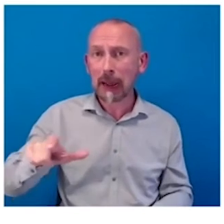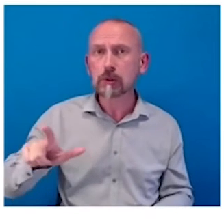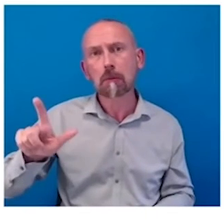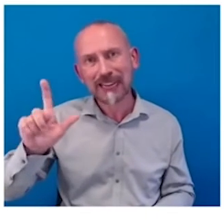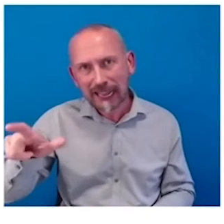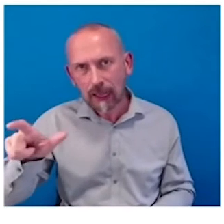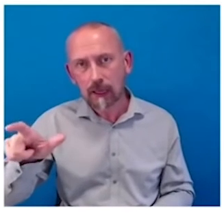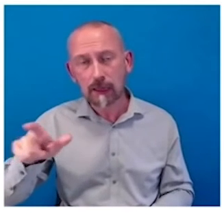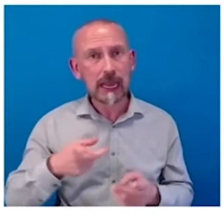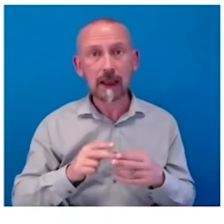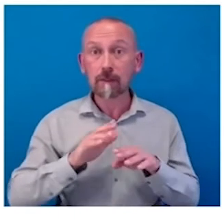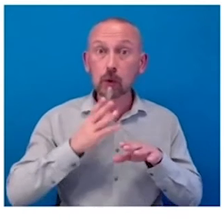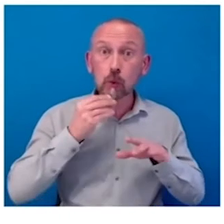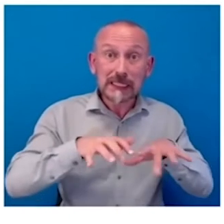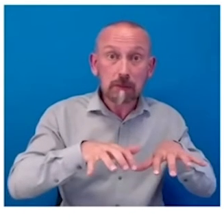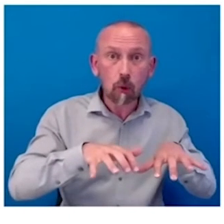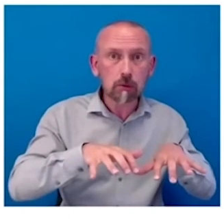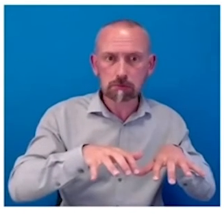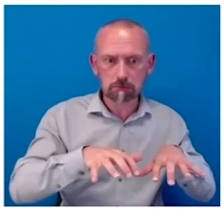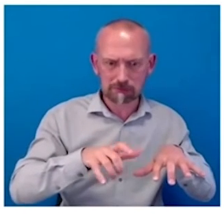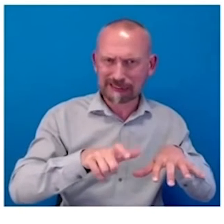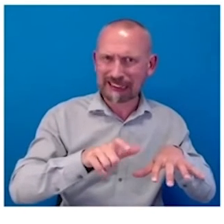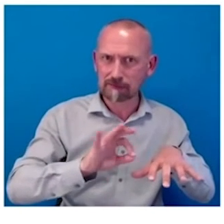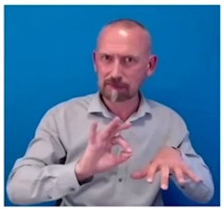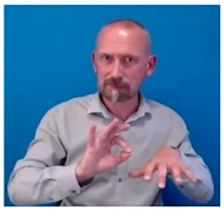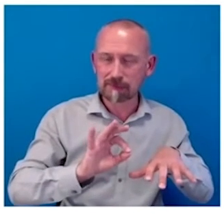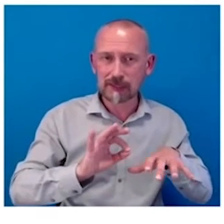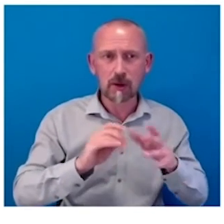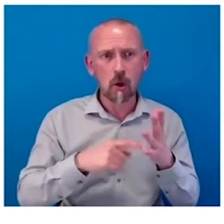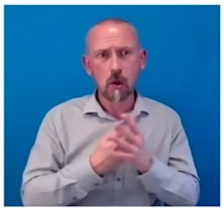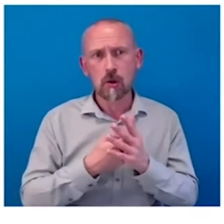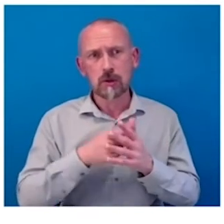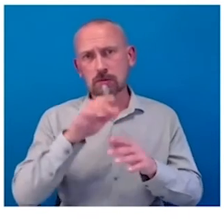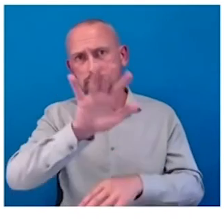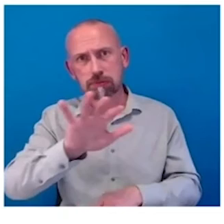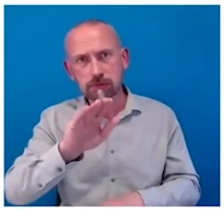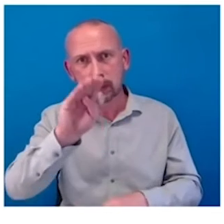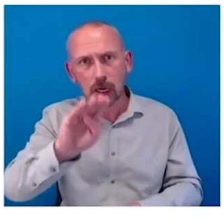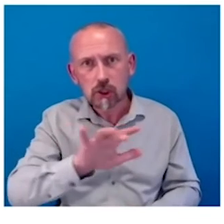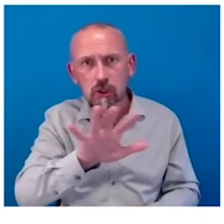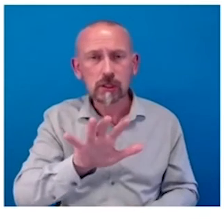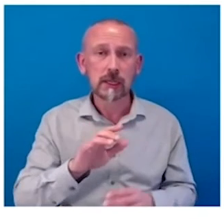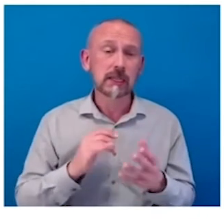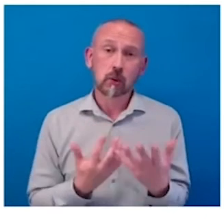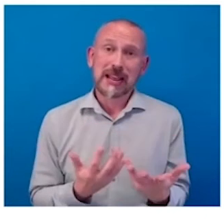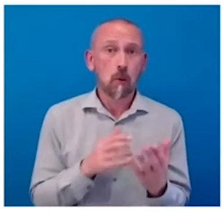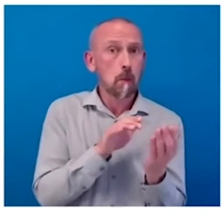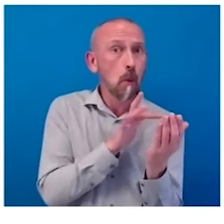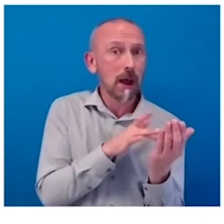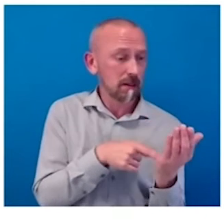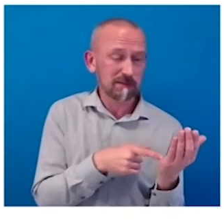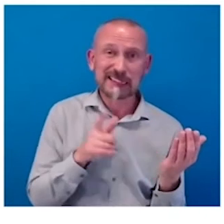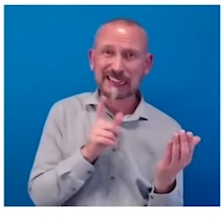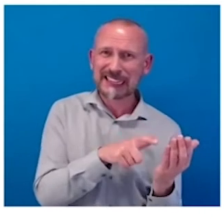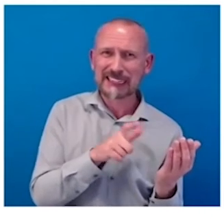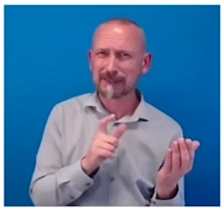touch screen or voice recognition. And of course, many people are using mobile devices. So the good example is link text is read guidance